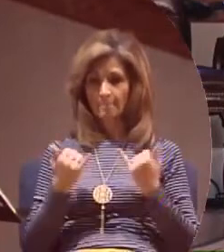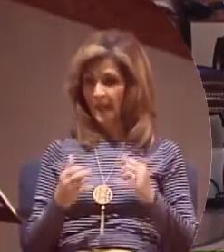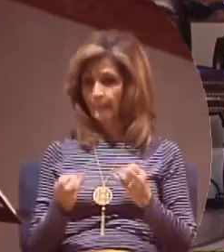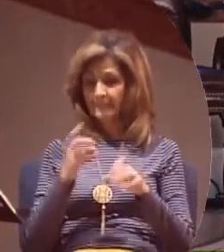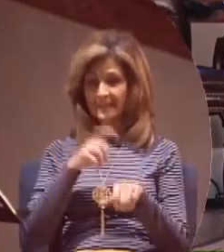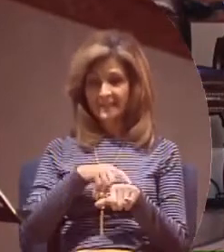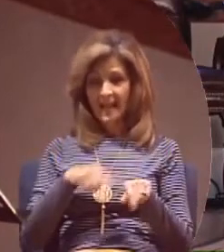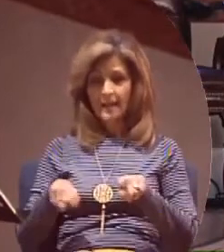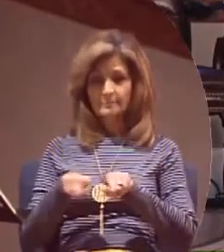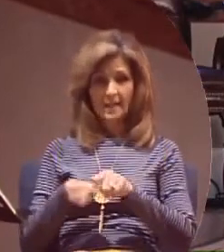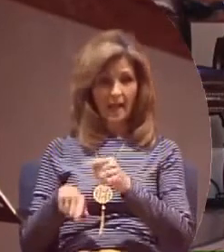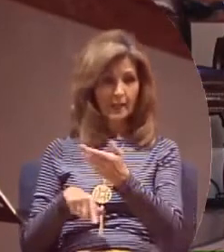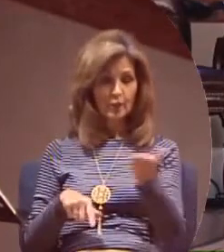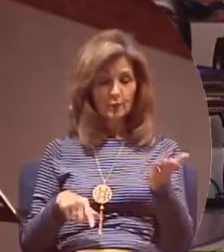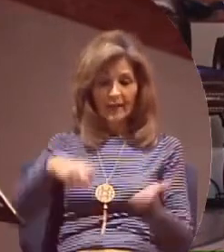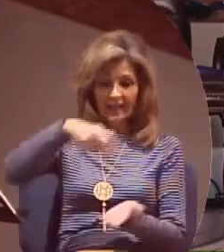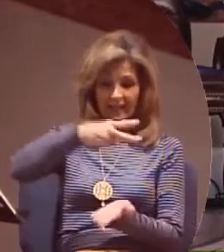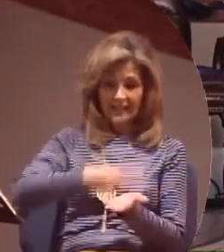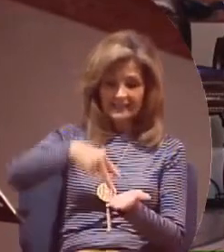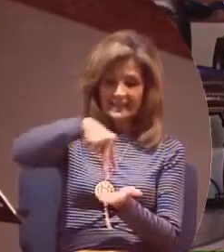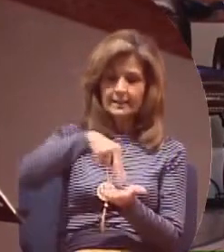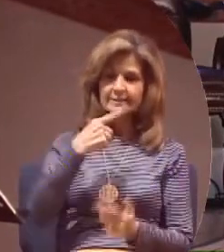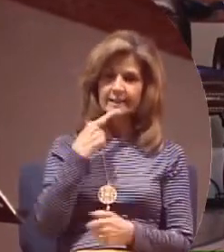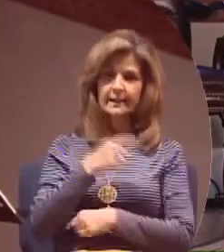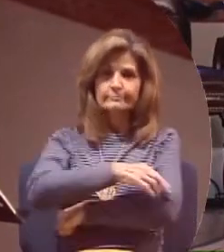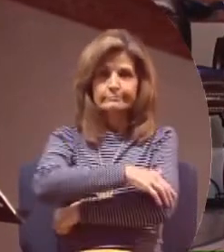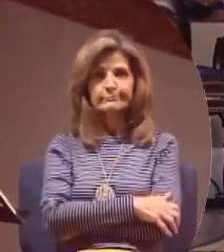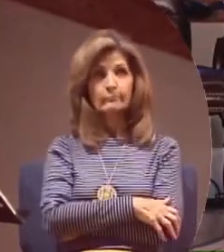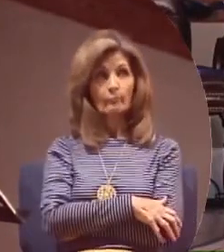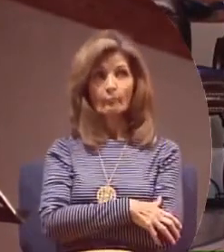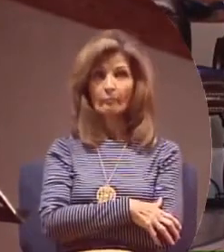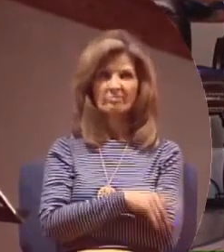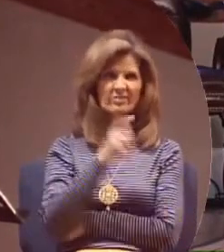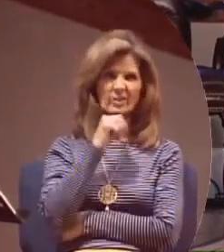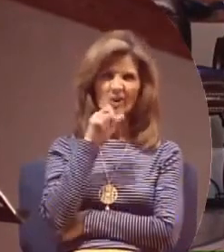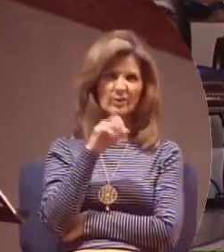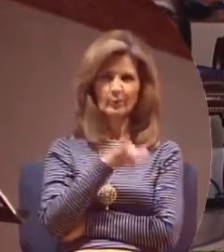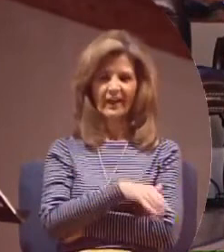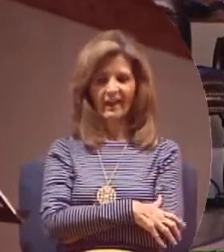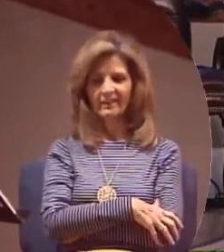times, just like you, I get up off my knees and say, he ain't going to do